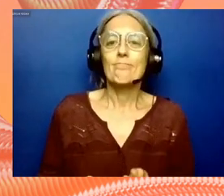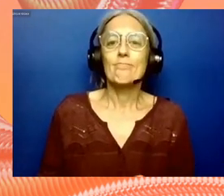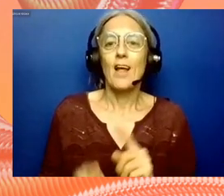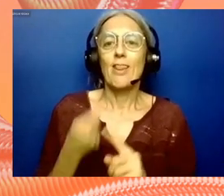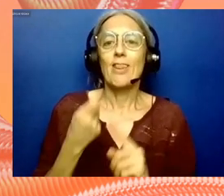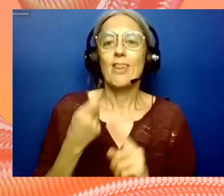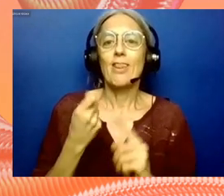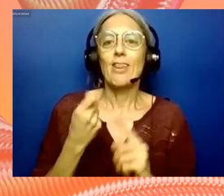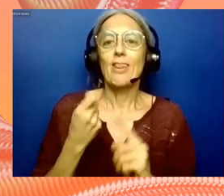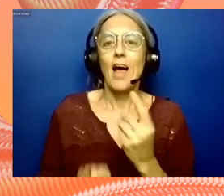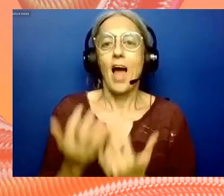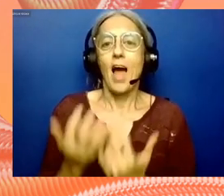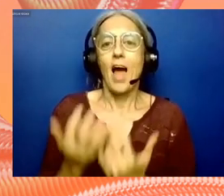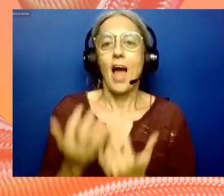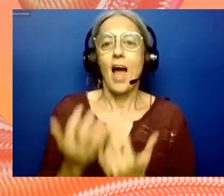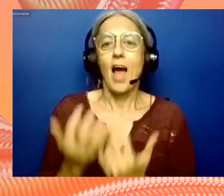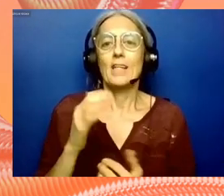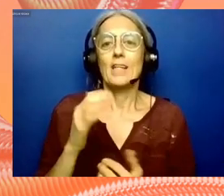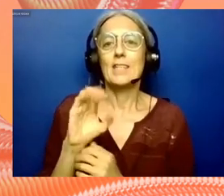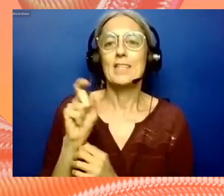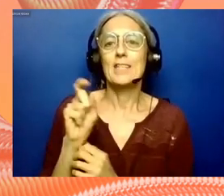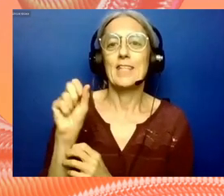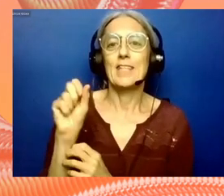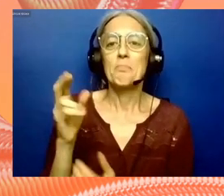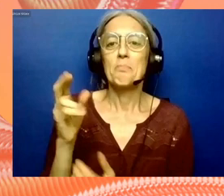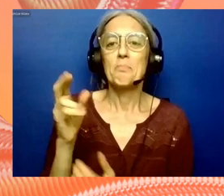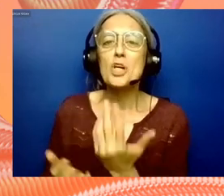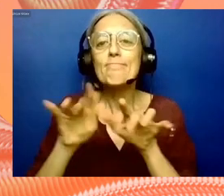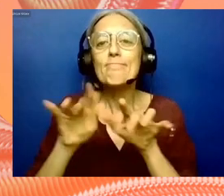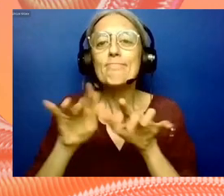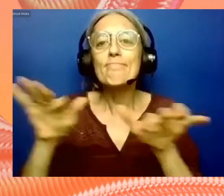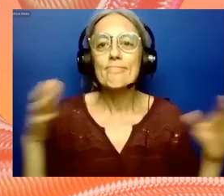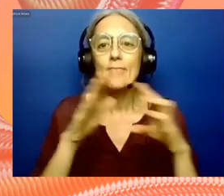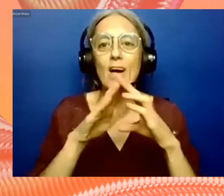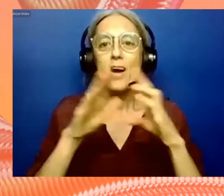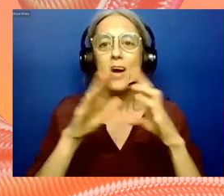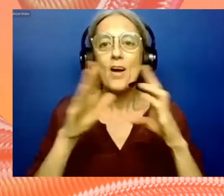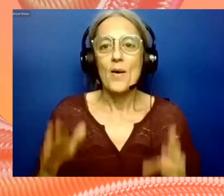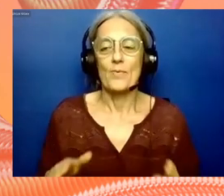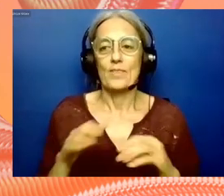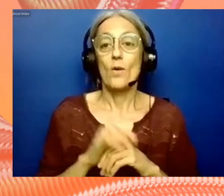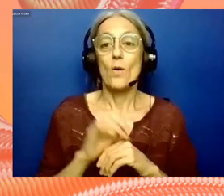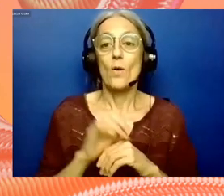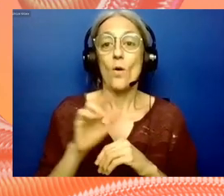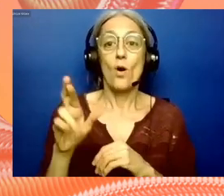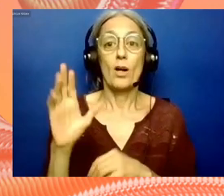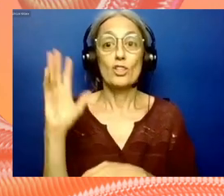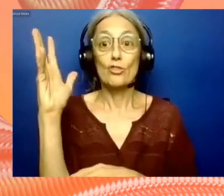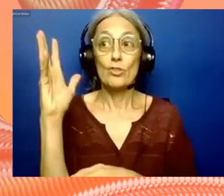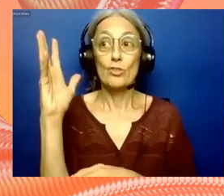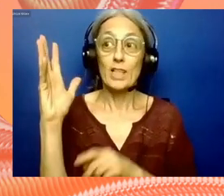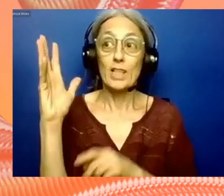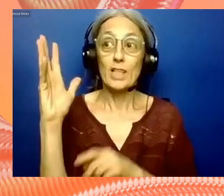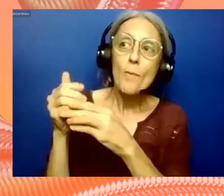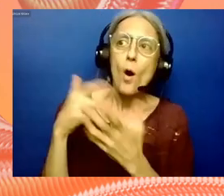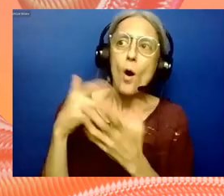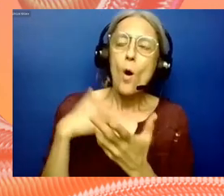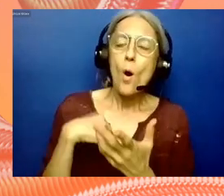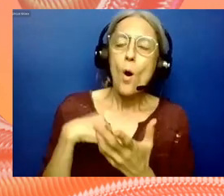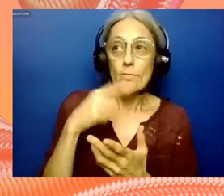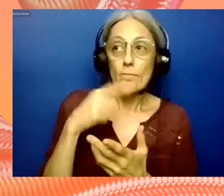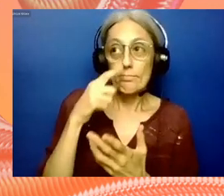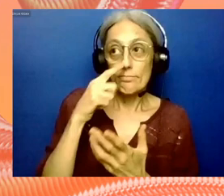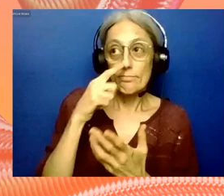nearby that I've just basically made friends with and been asking, like, can I make an offer to you? And then can I have some of